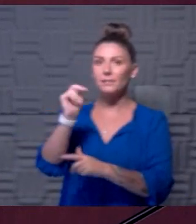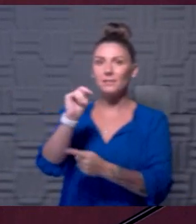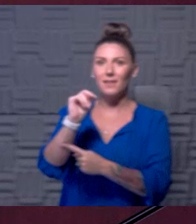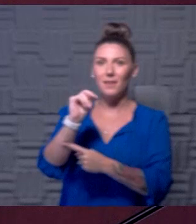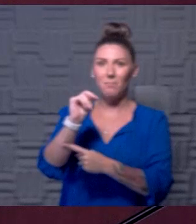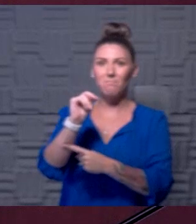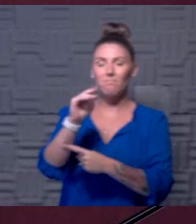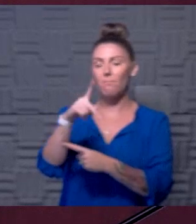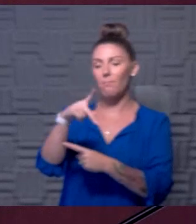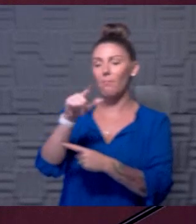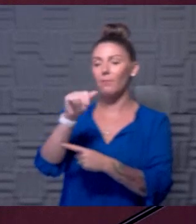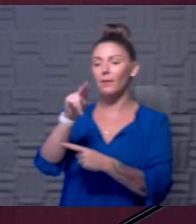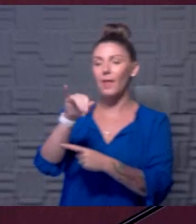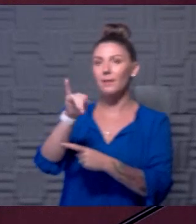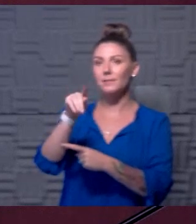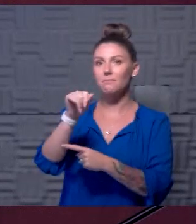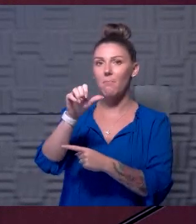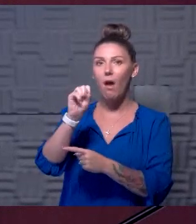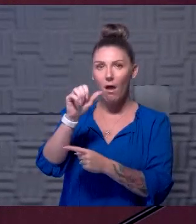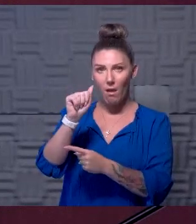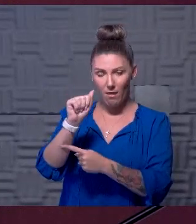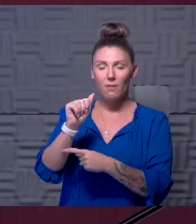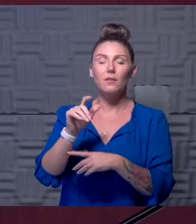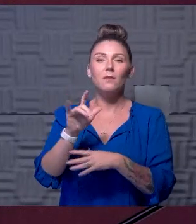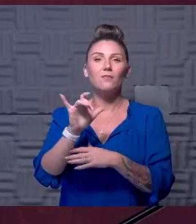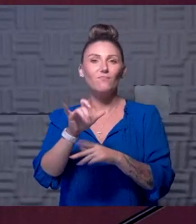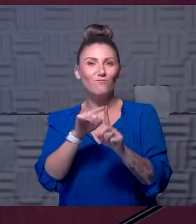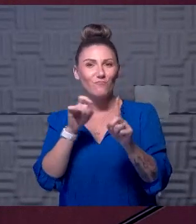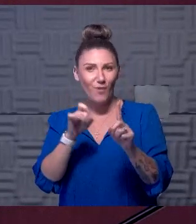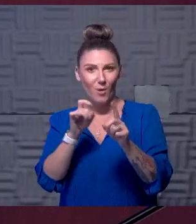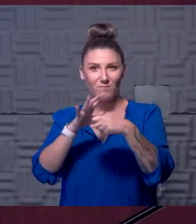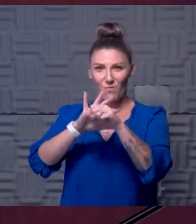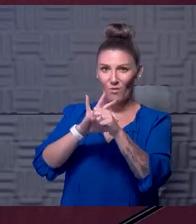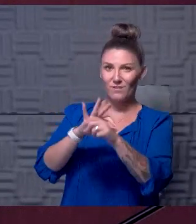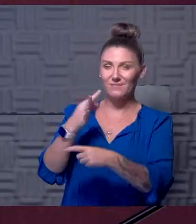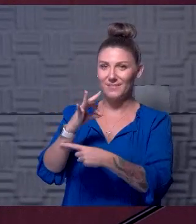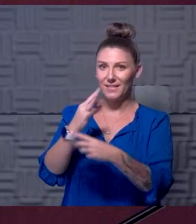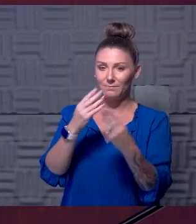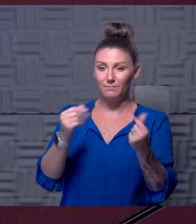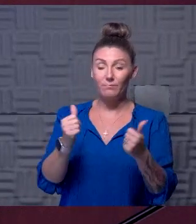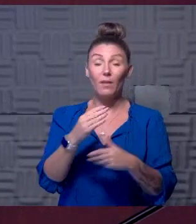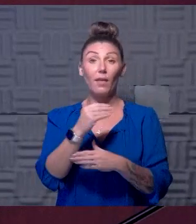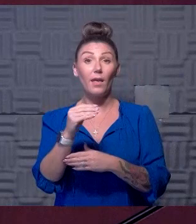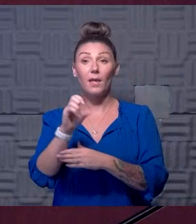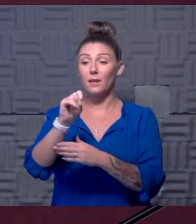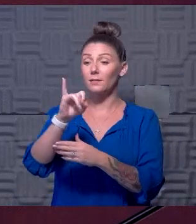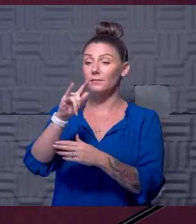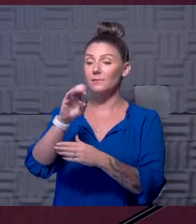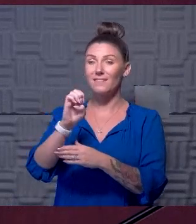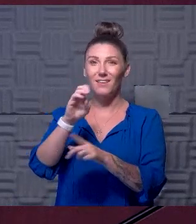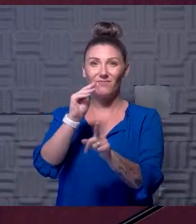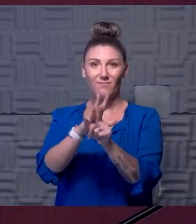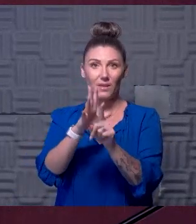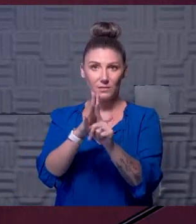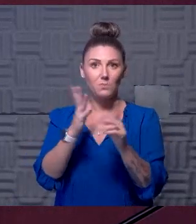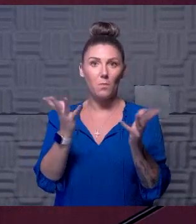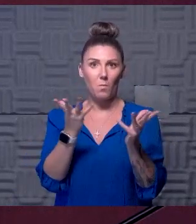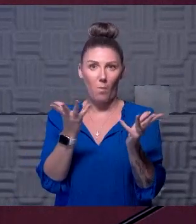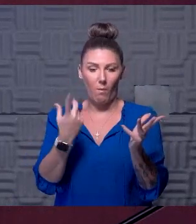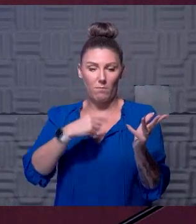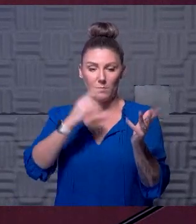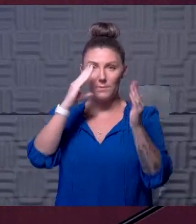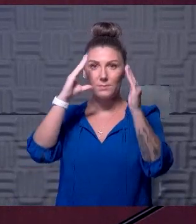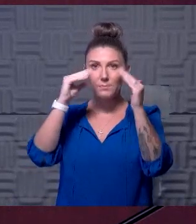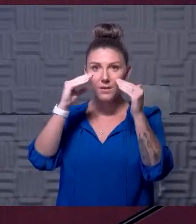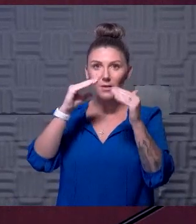infection. And then the last thing we learned from this study was that the side effects were what we expected. From when